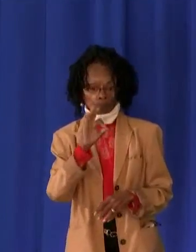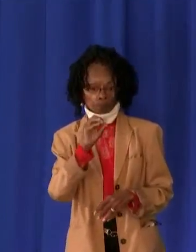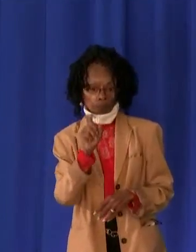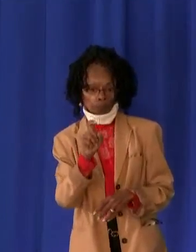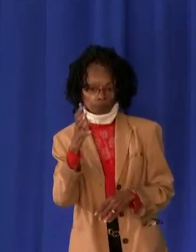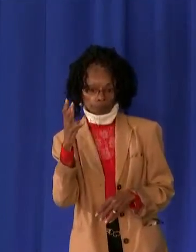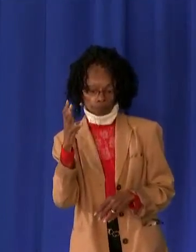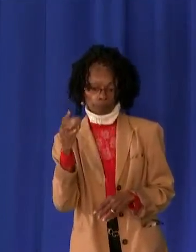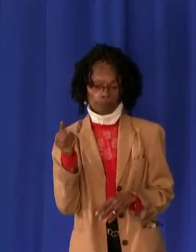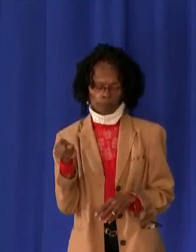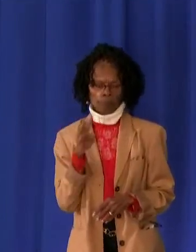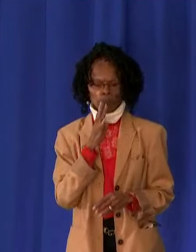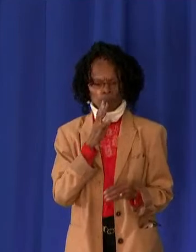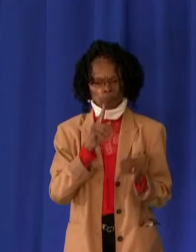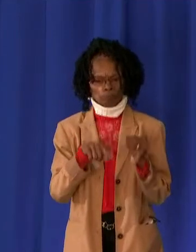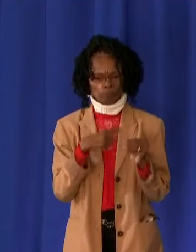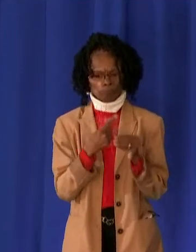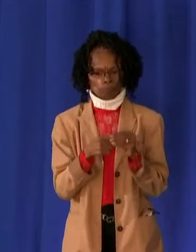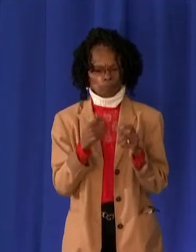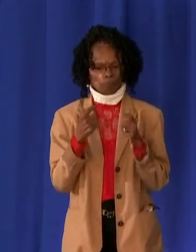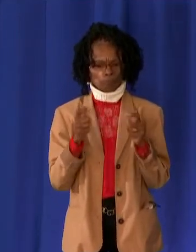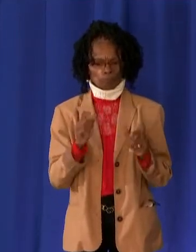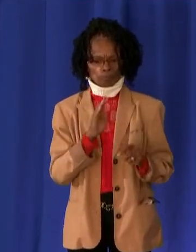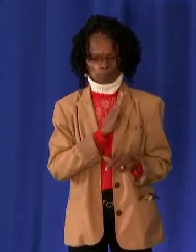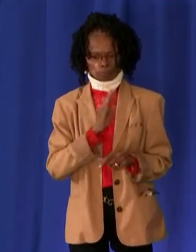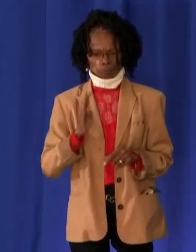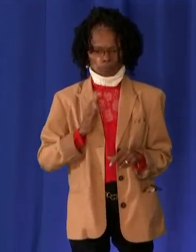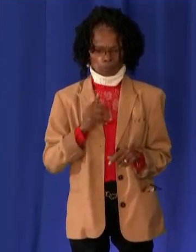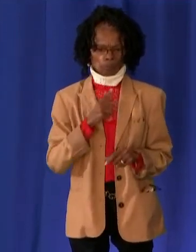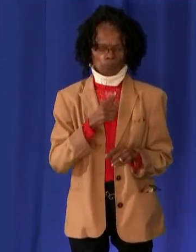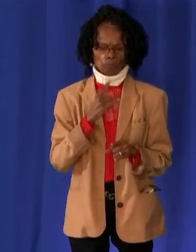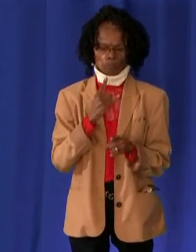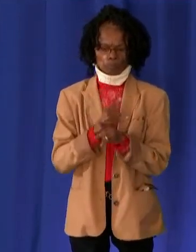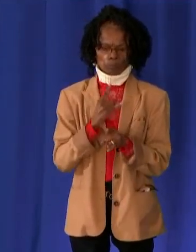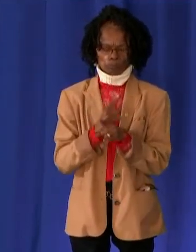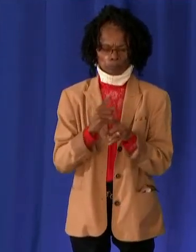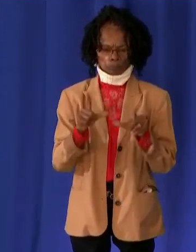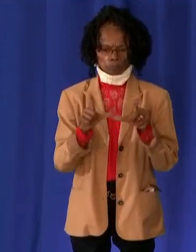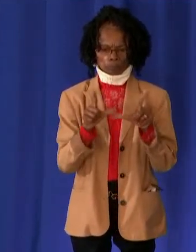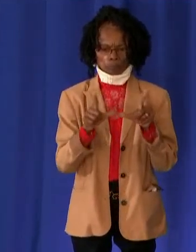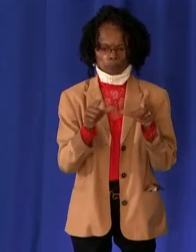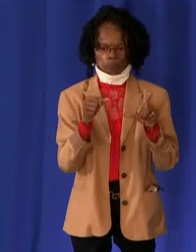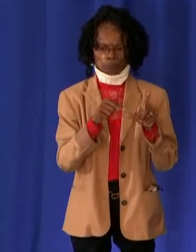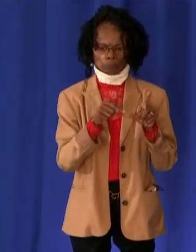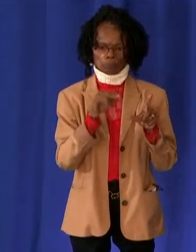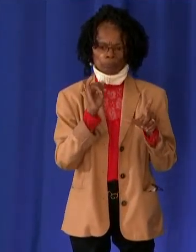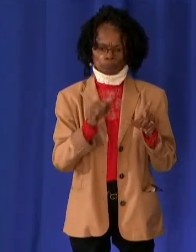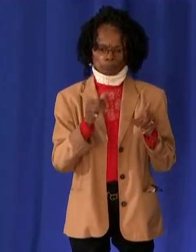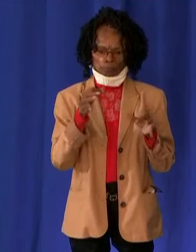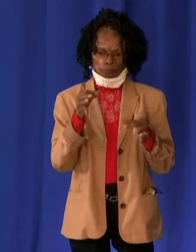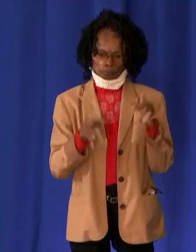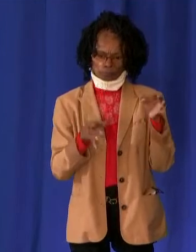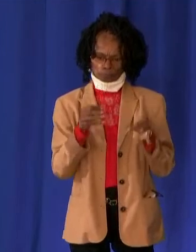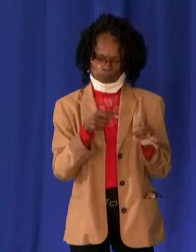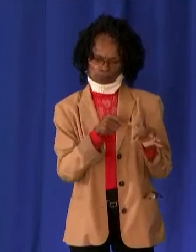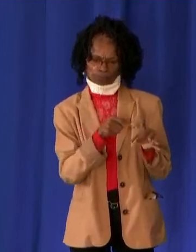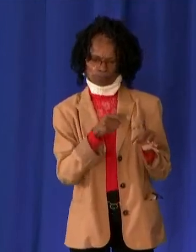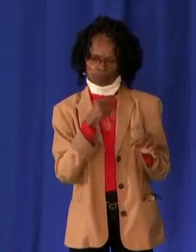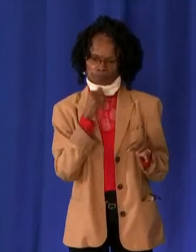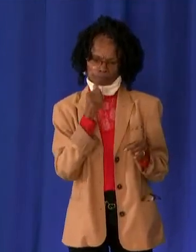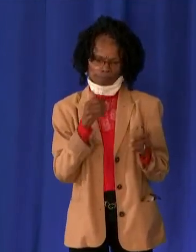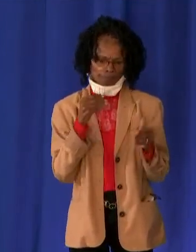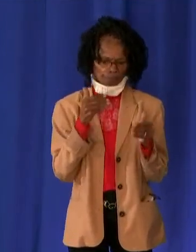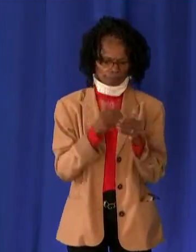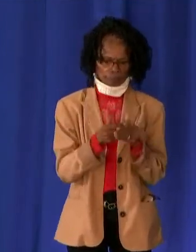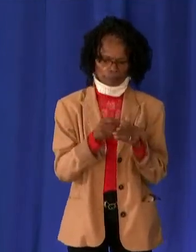the big board's liquor license, Dr. Anil Mangla said during his testimony for that hearing that we were, quote,